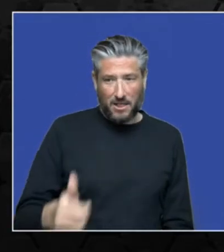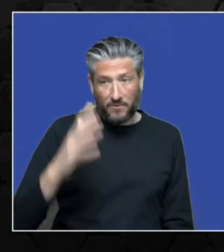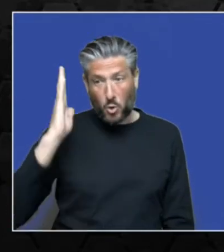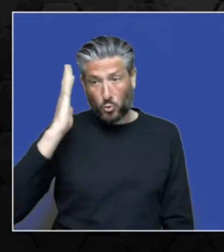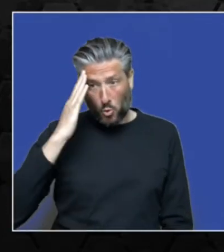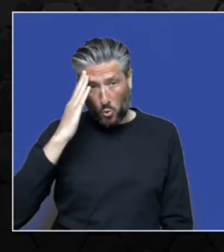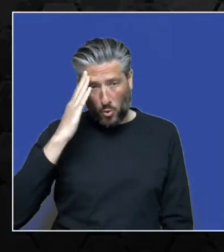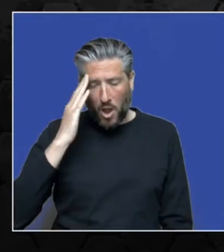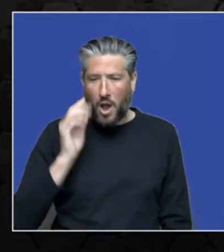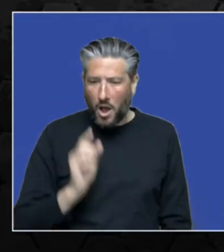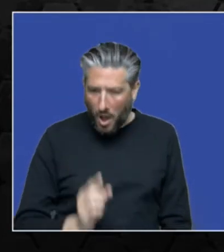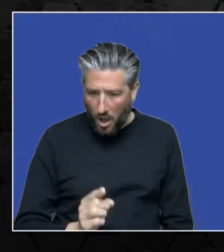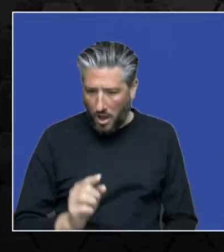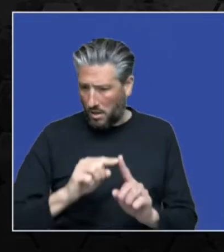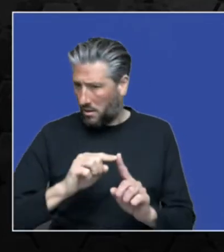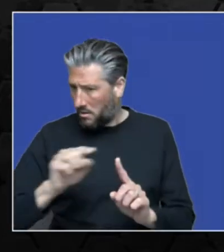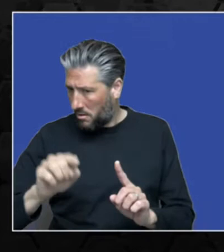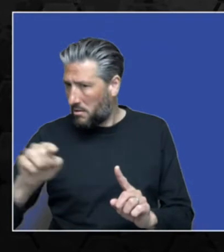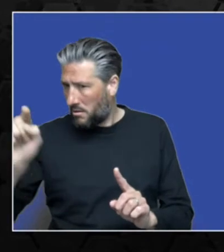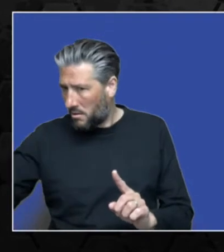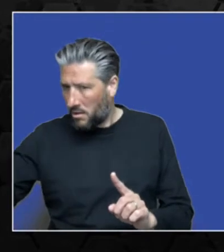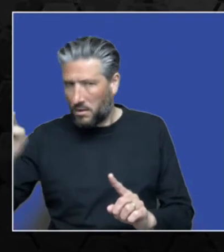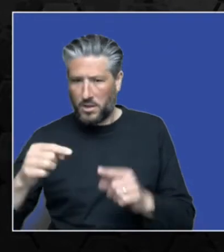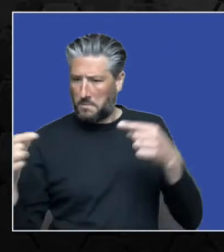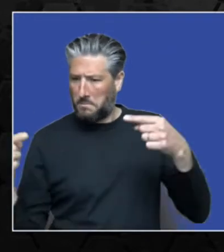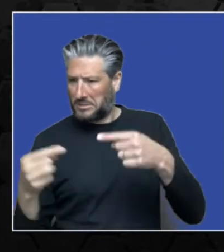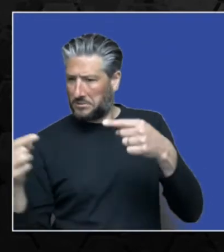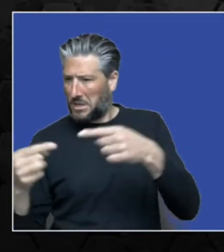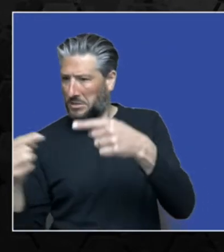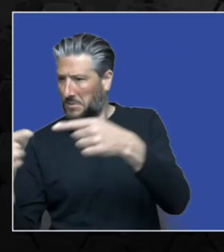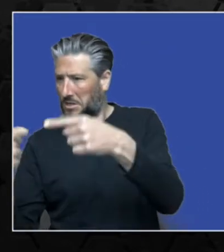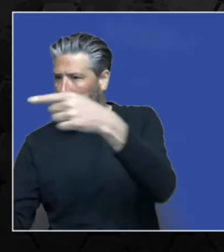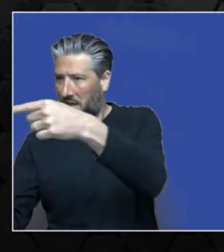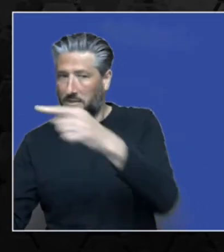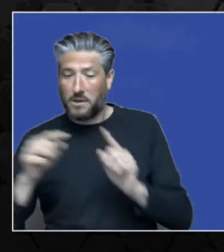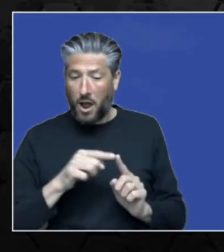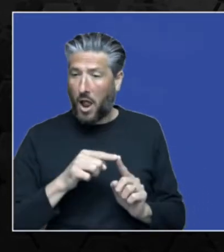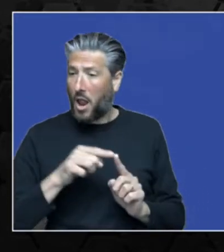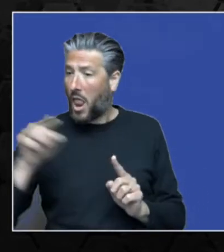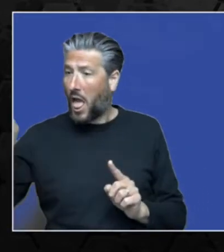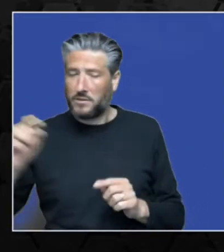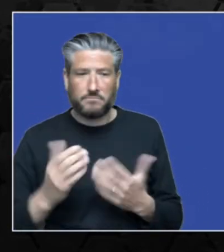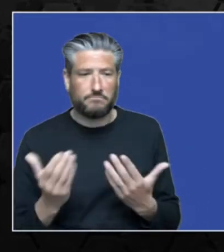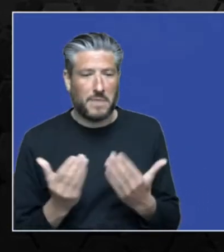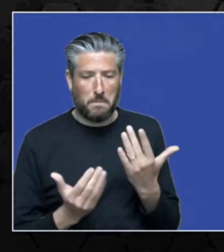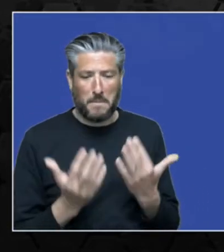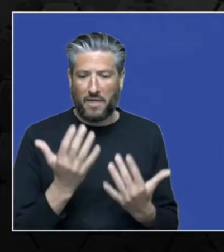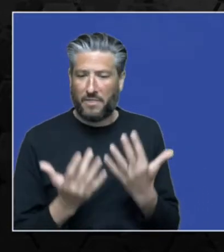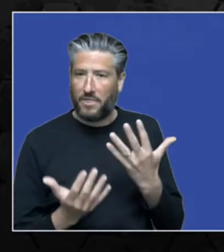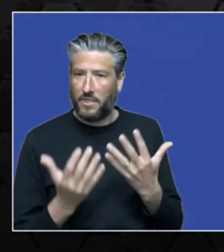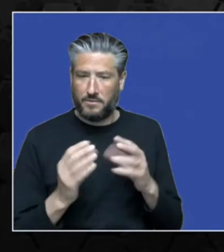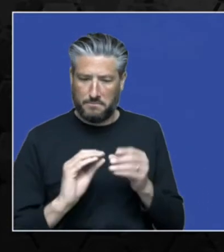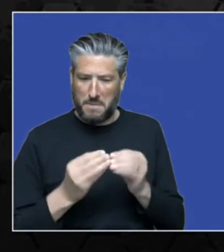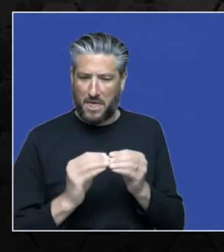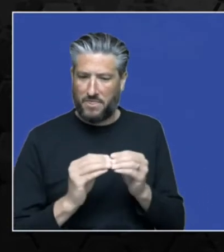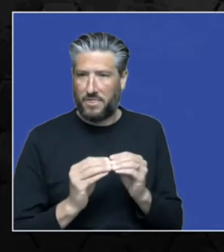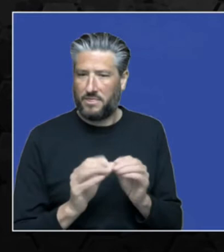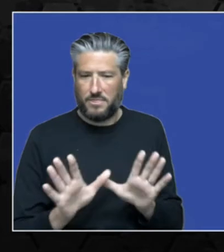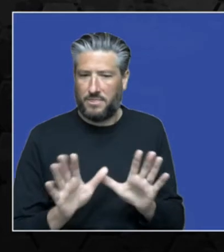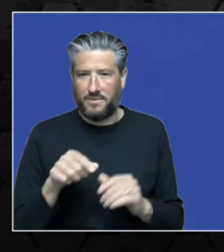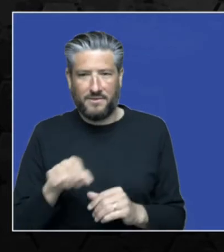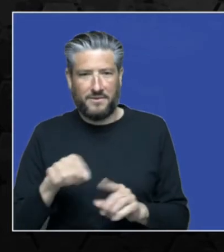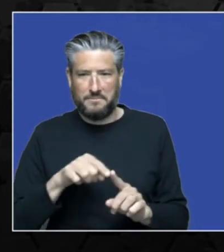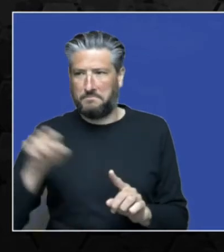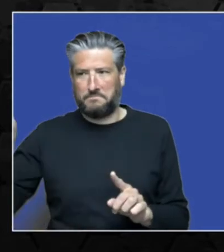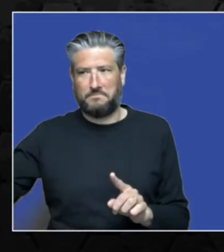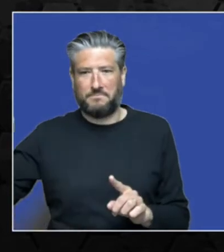on this line. And this line is nothing but a mathematical equation, y is equal to mx plus c. So you will be getting your answer then.